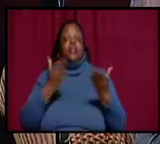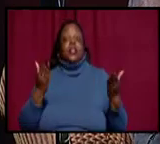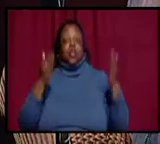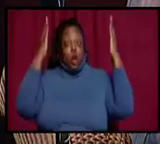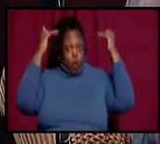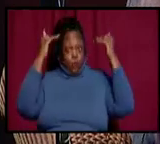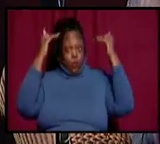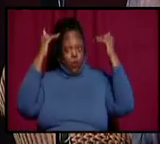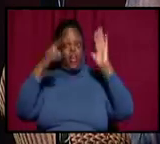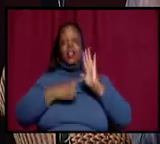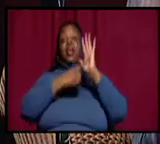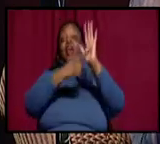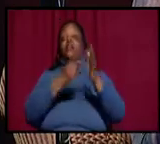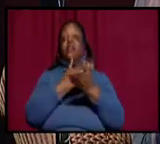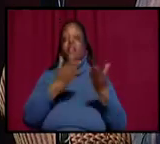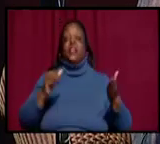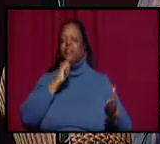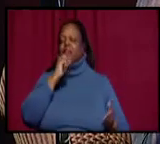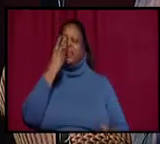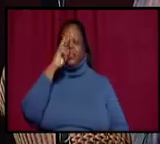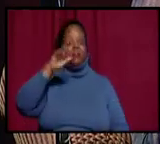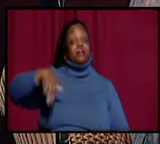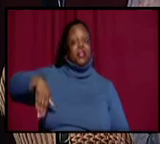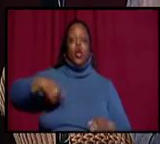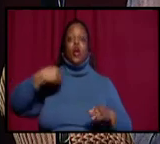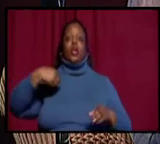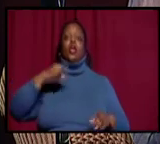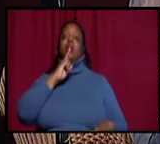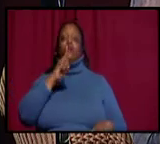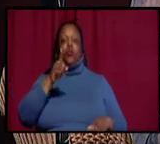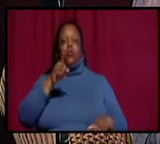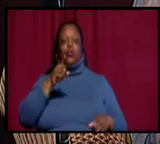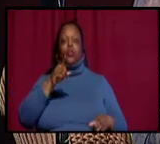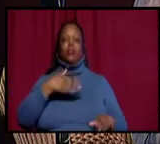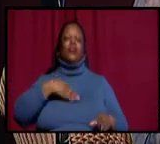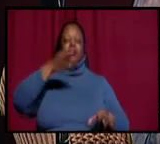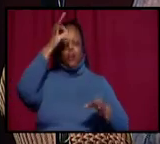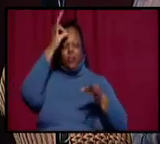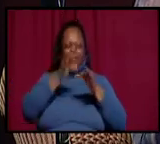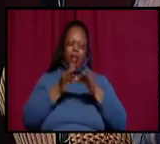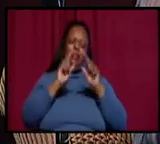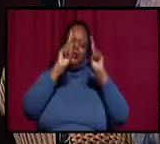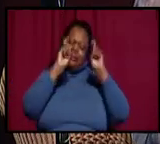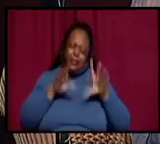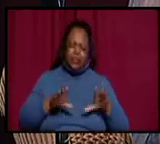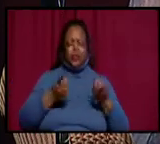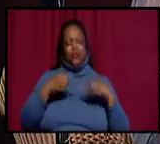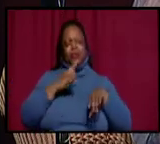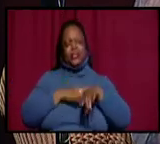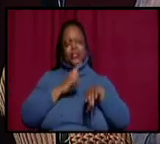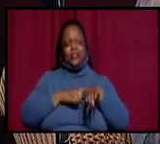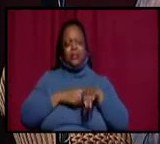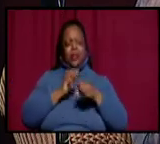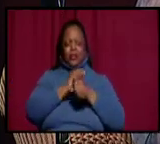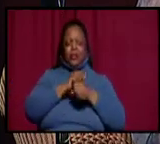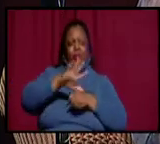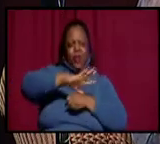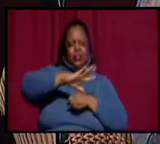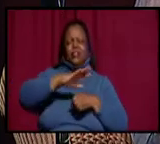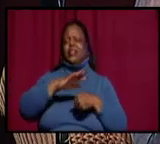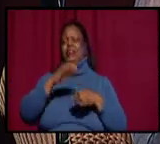hoped for and the evidence of things not seen. So if your faith has been tried during this time with the coronavirus